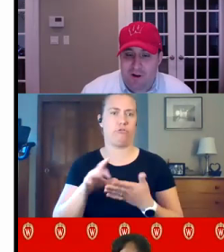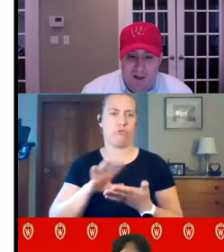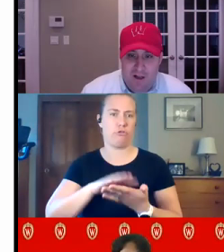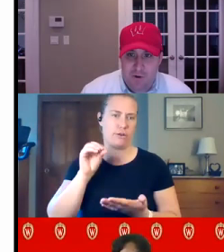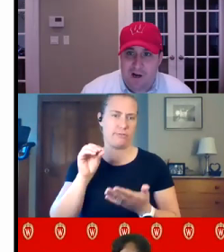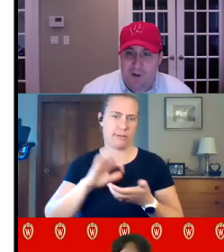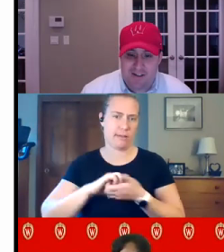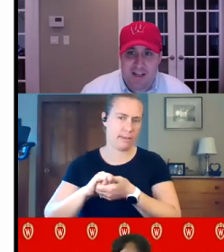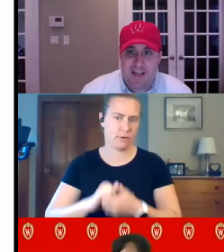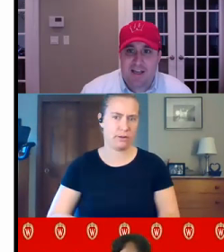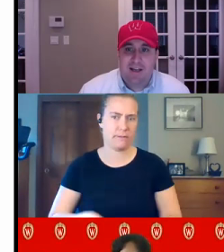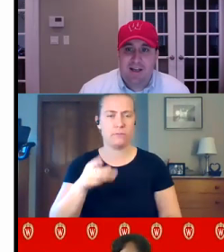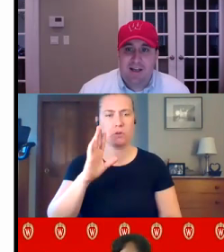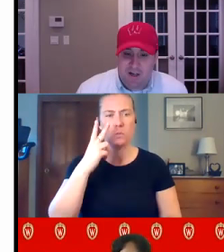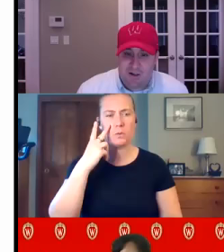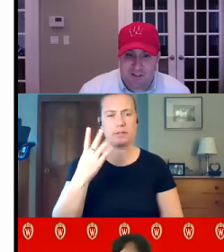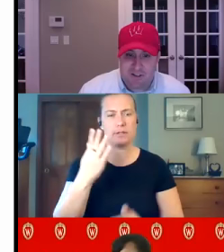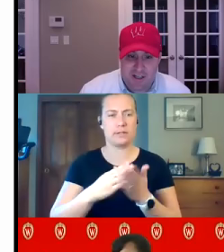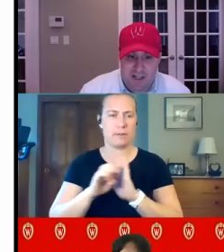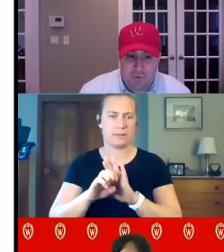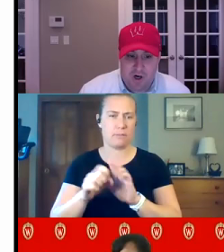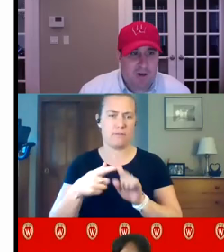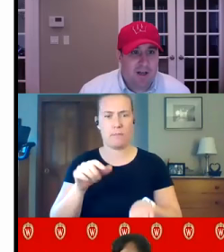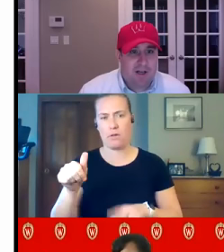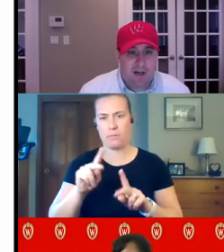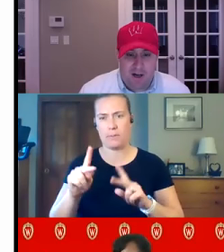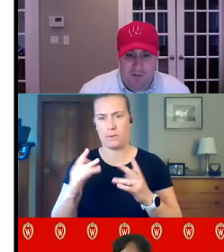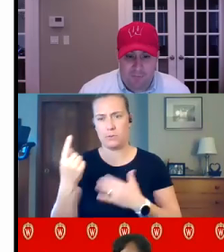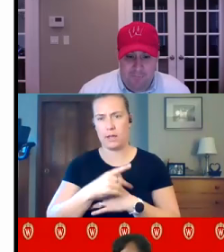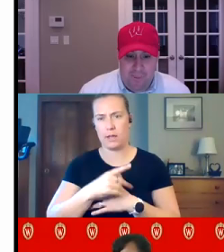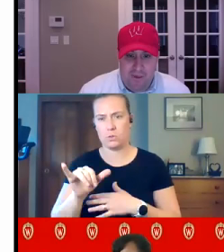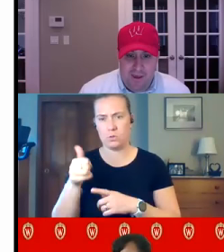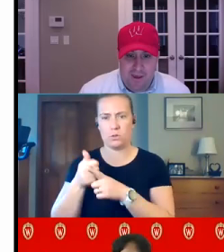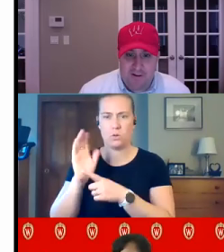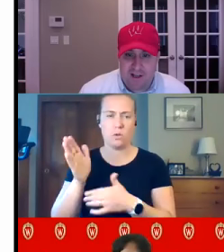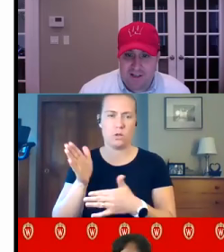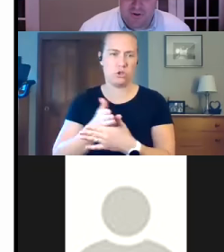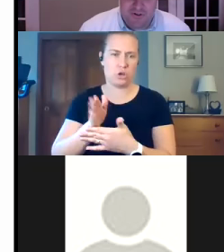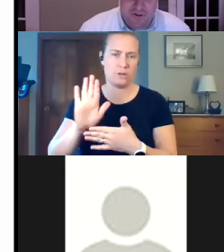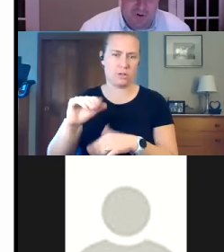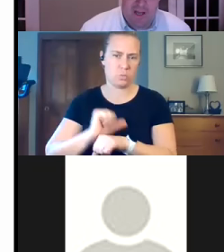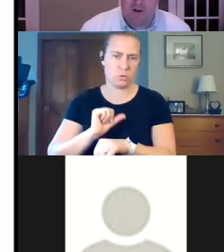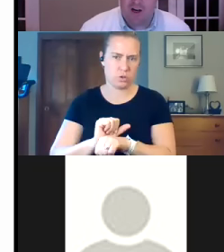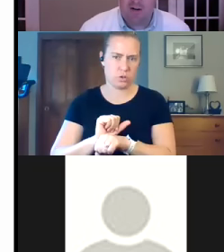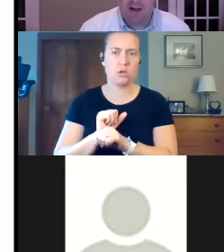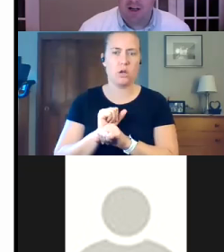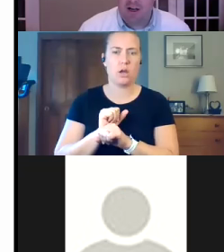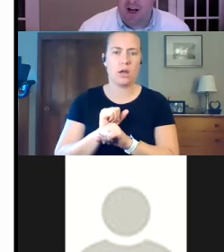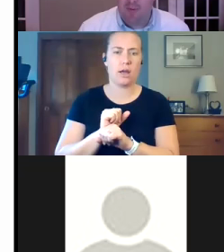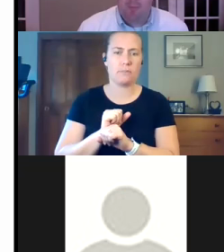from Andrew Quanbeck today as he shares his work. So this should be made